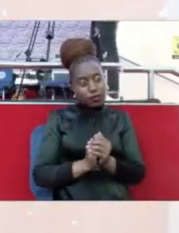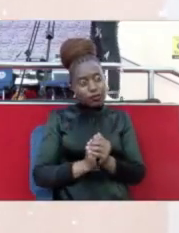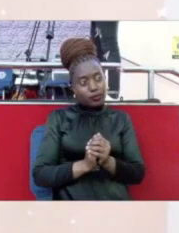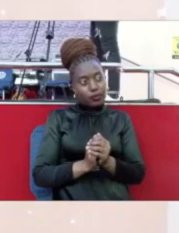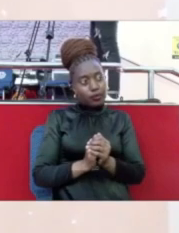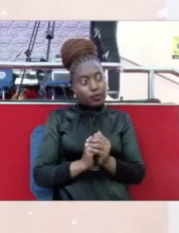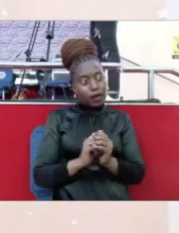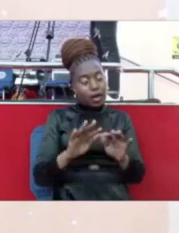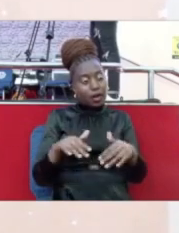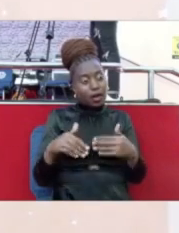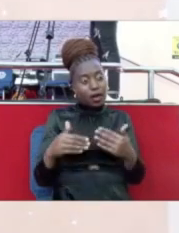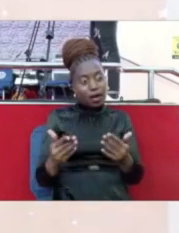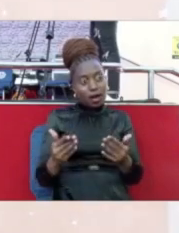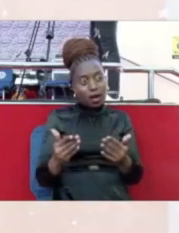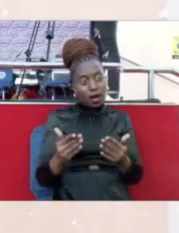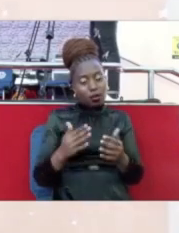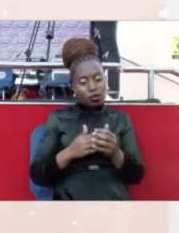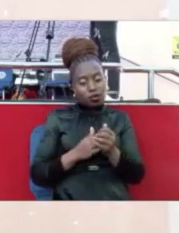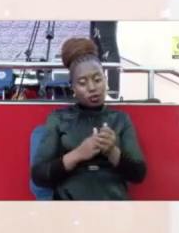and how you should get them here.